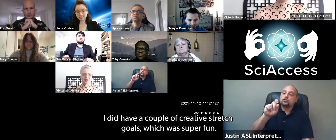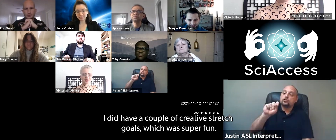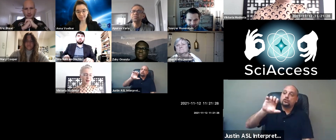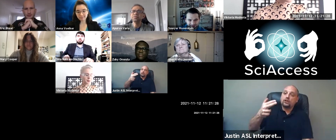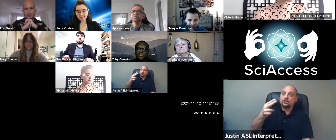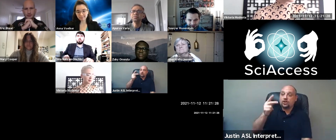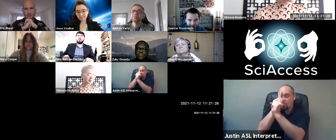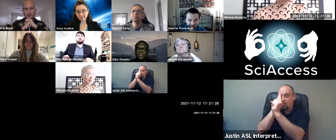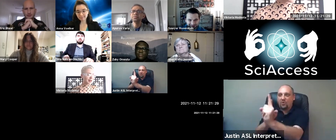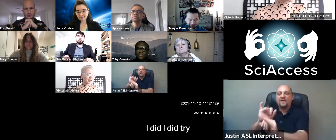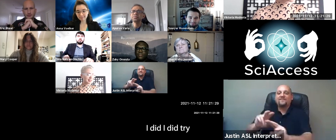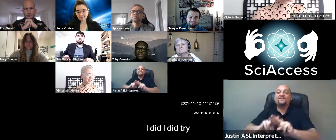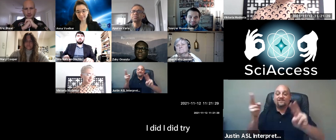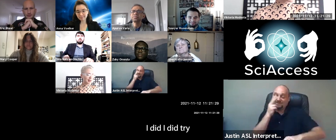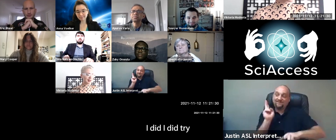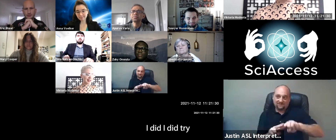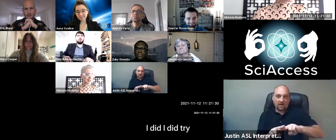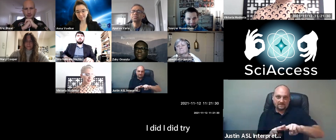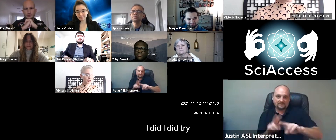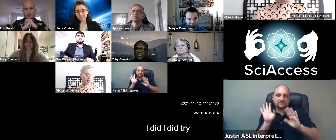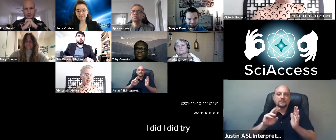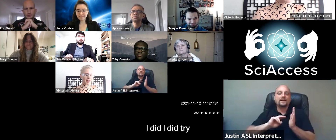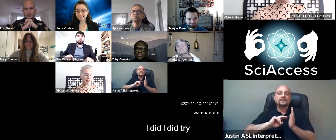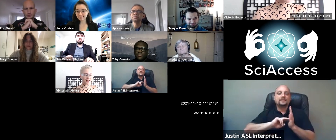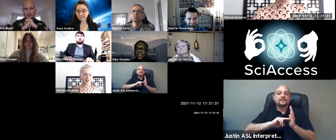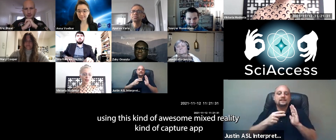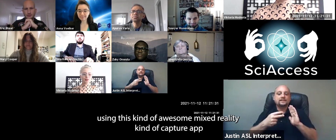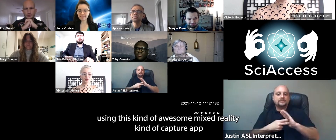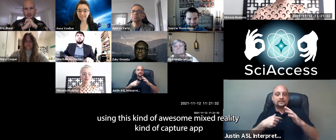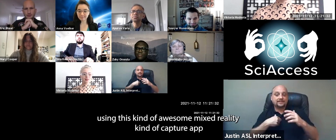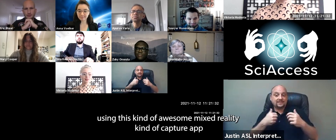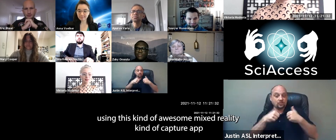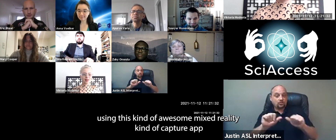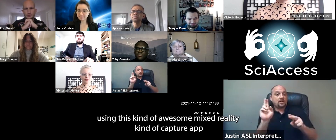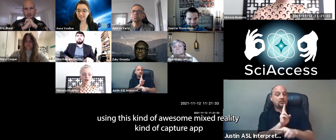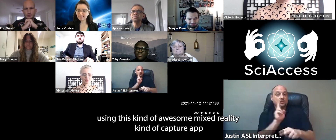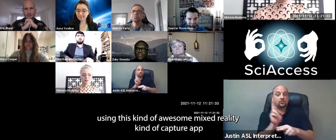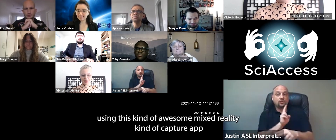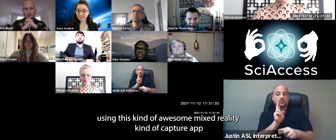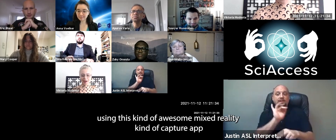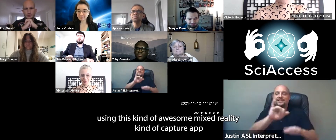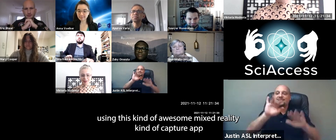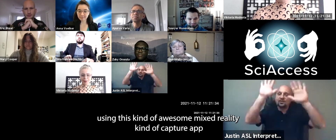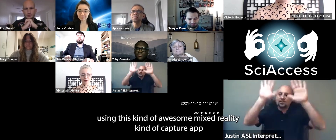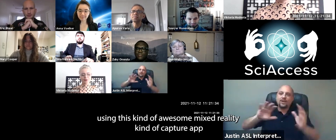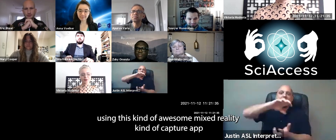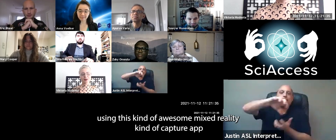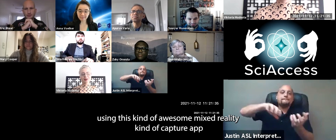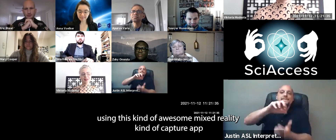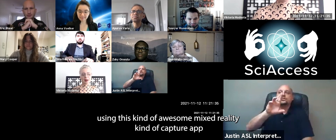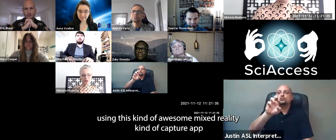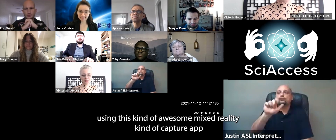super fun. I did try using this kind of awesome mixed reality kind